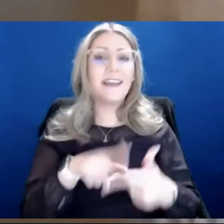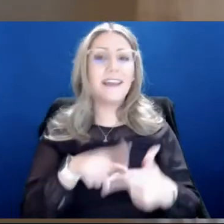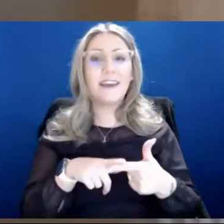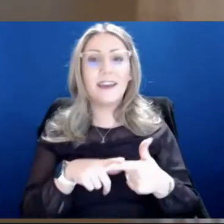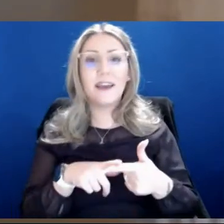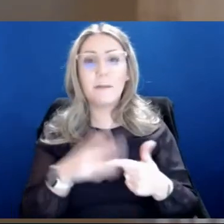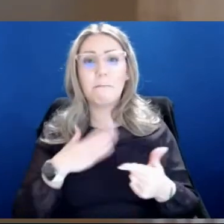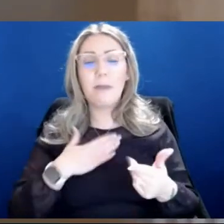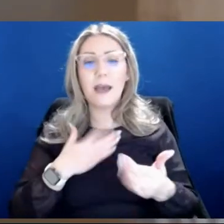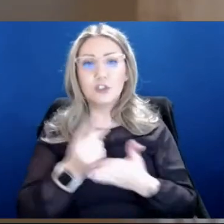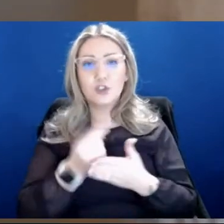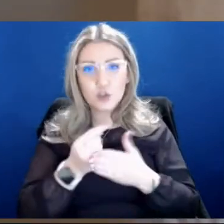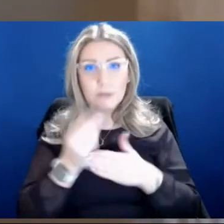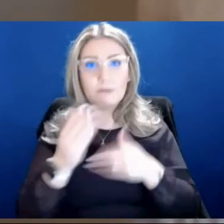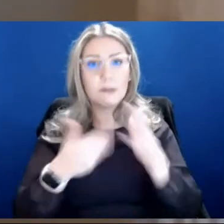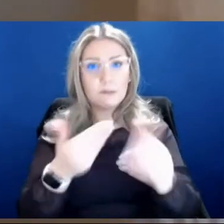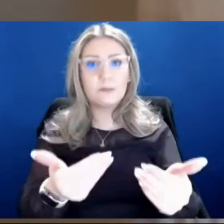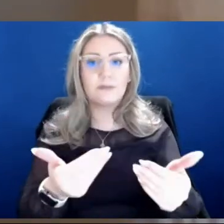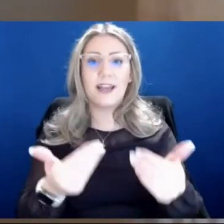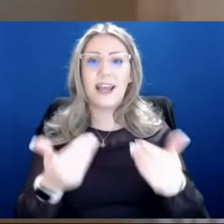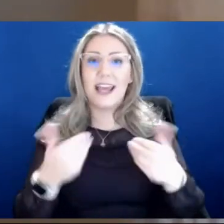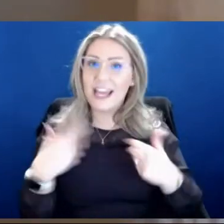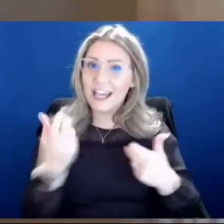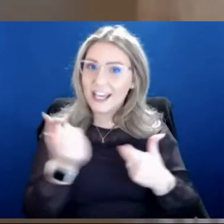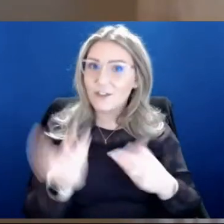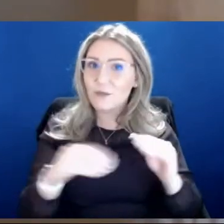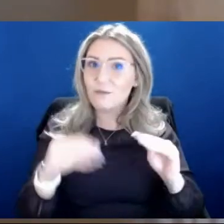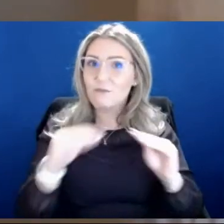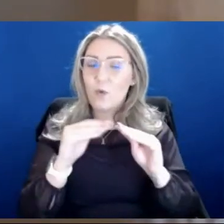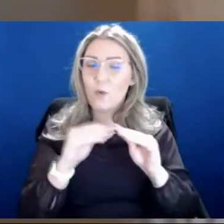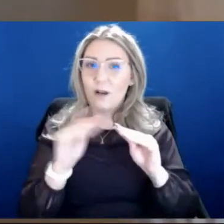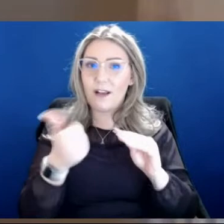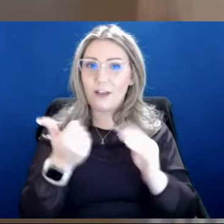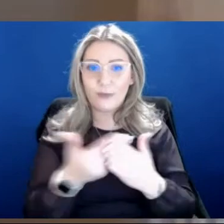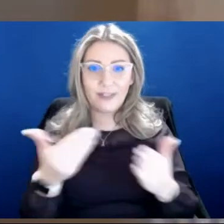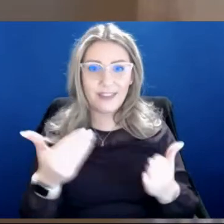my treatment progressed, I had a few other things.